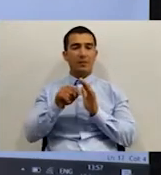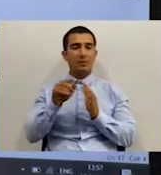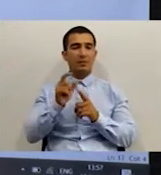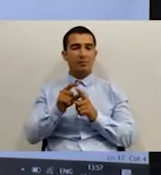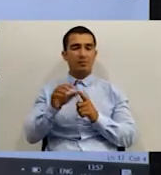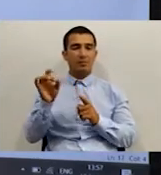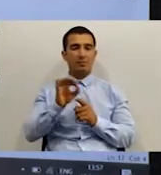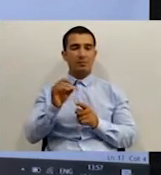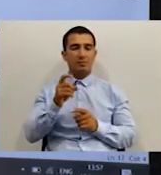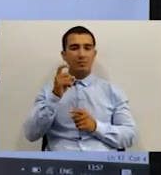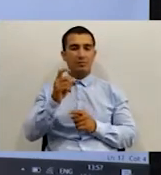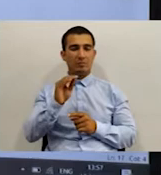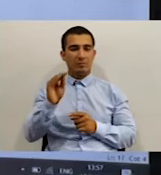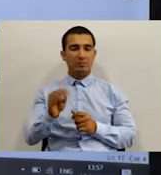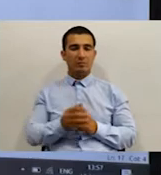ichiga